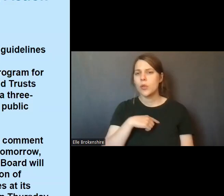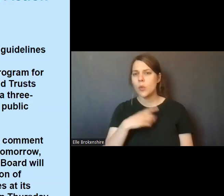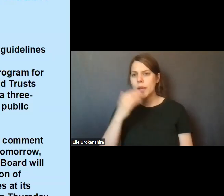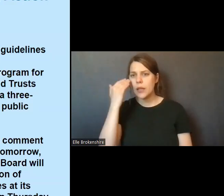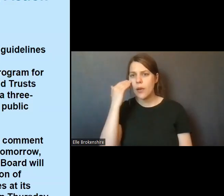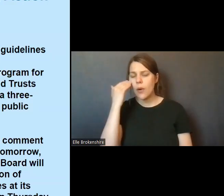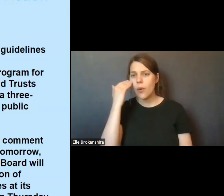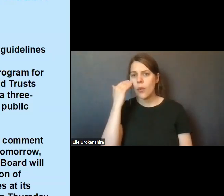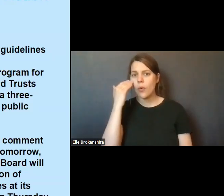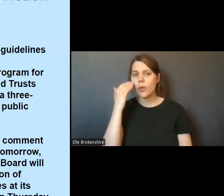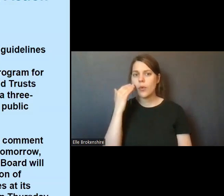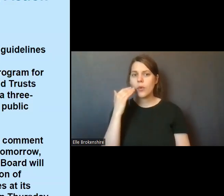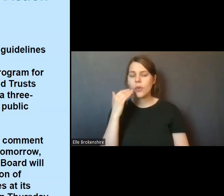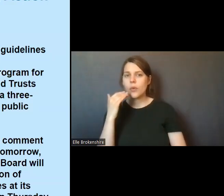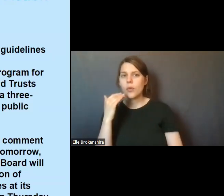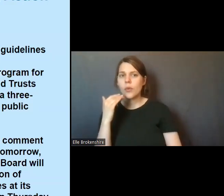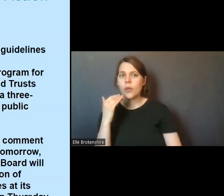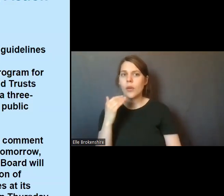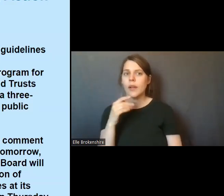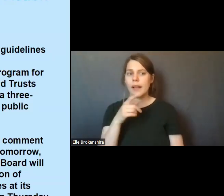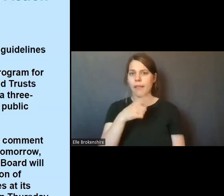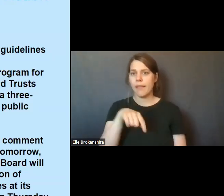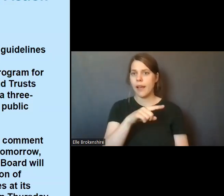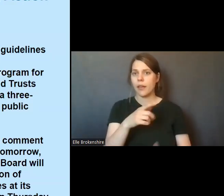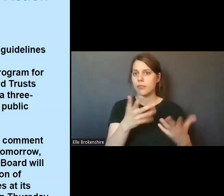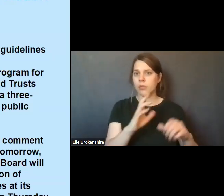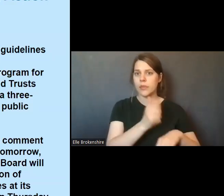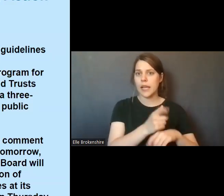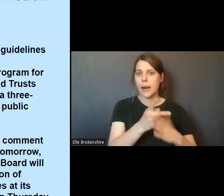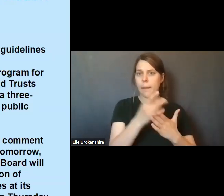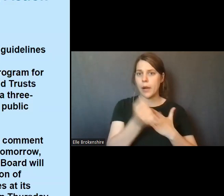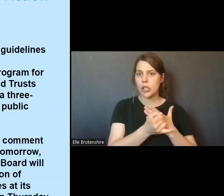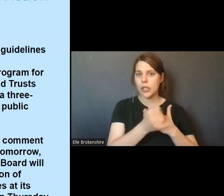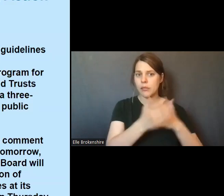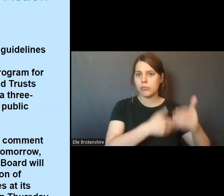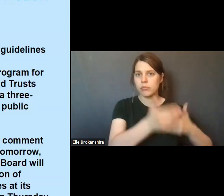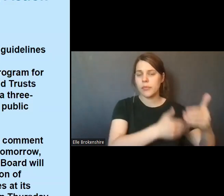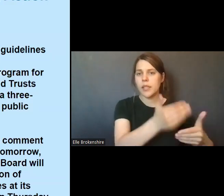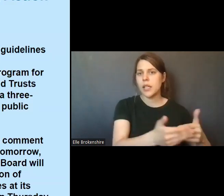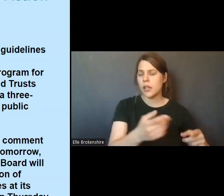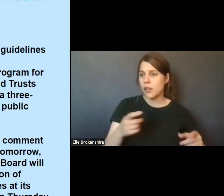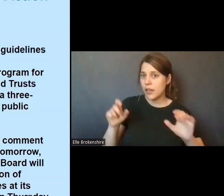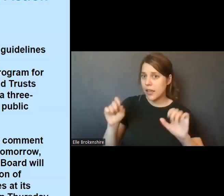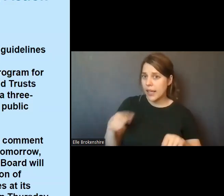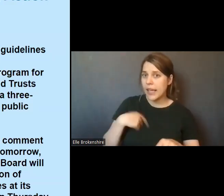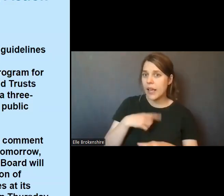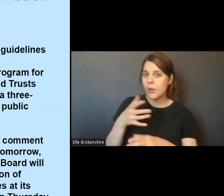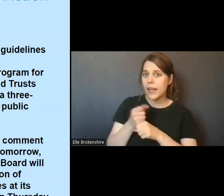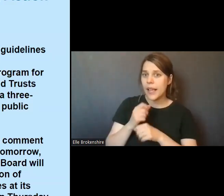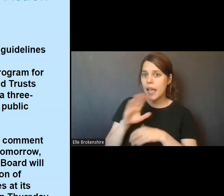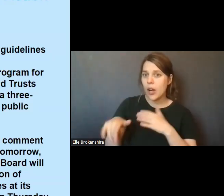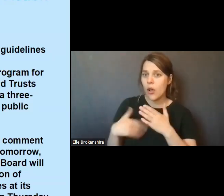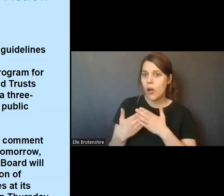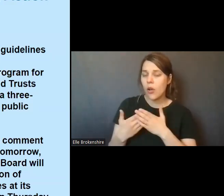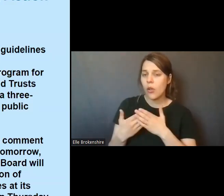in terms of their existing project pipelines, right? Like, are we going to be able to get all of